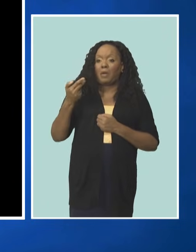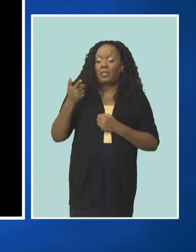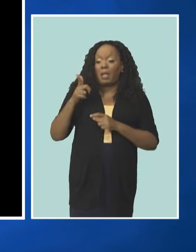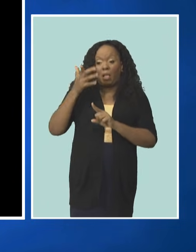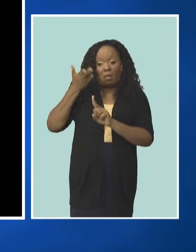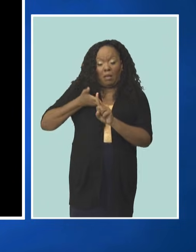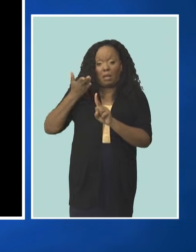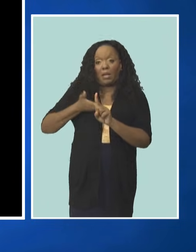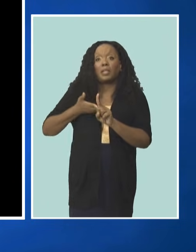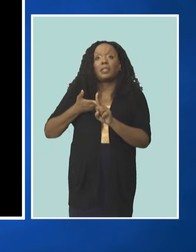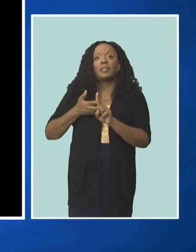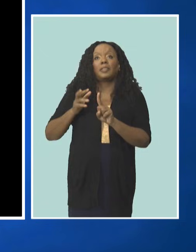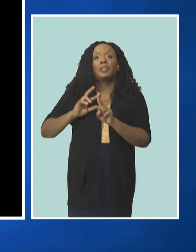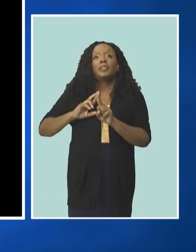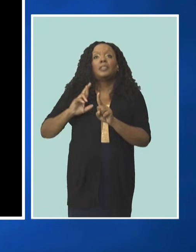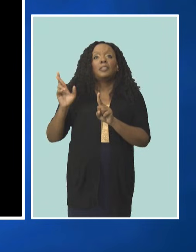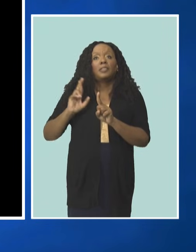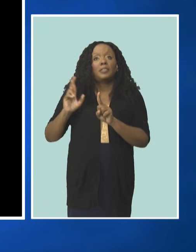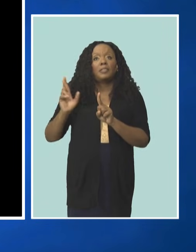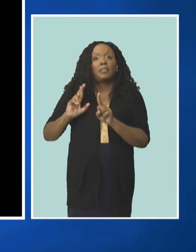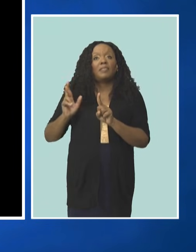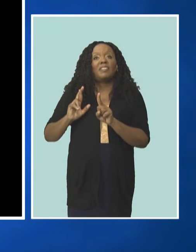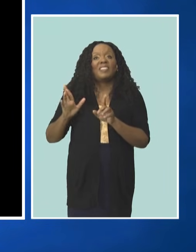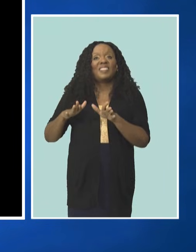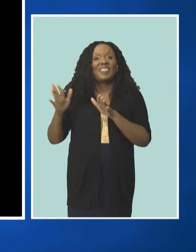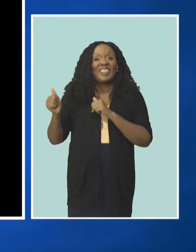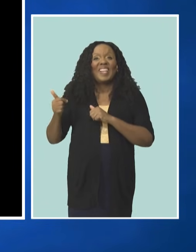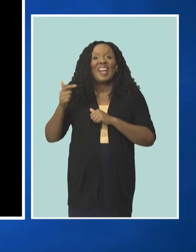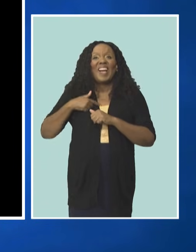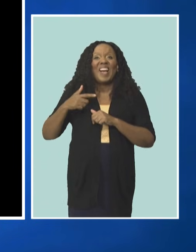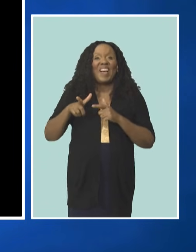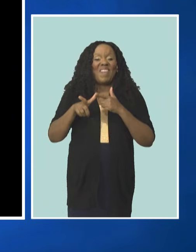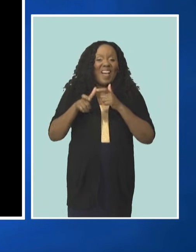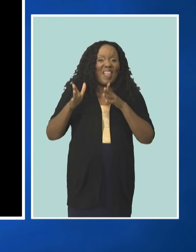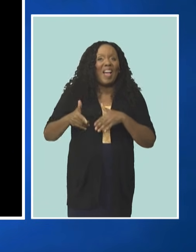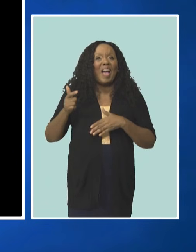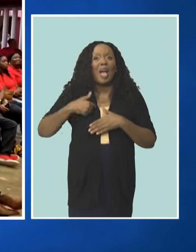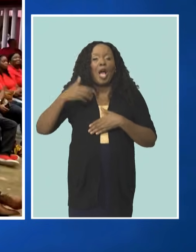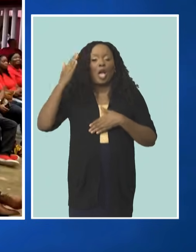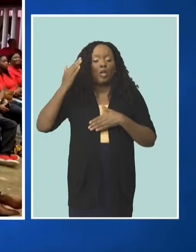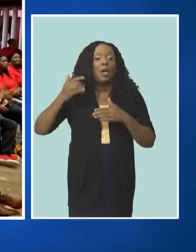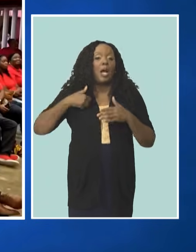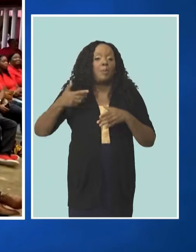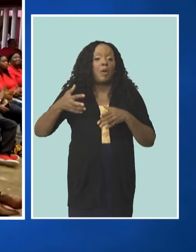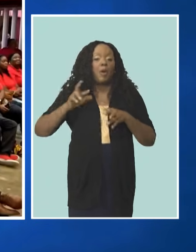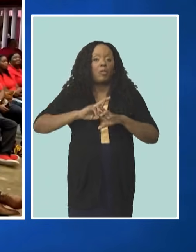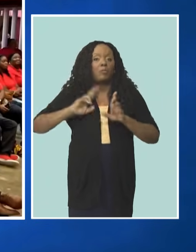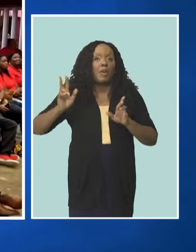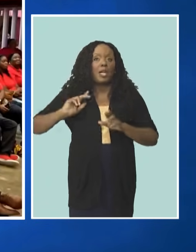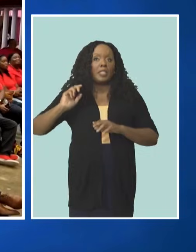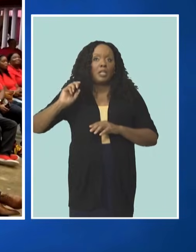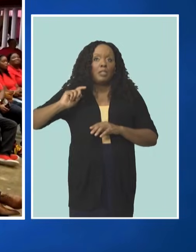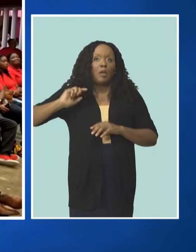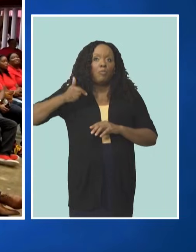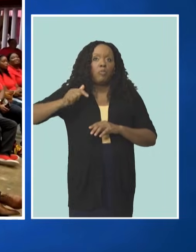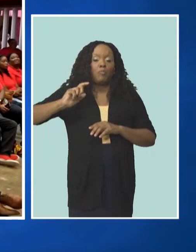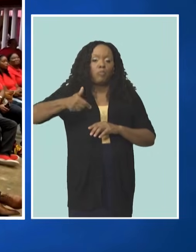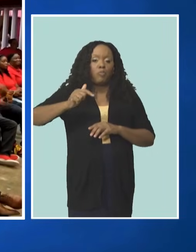today, because I'm an athlete, I know how to take a baton. And let me tell you something, I don't drop batons neither.